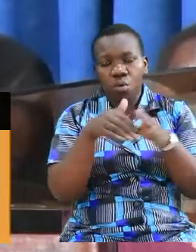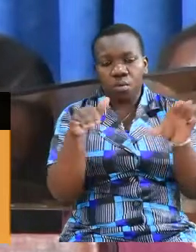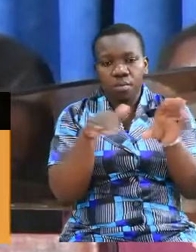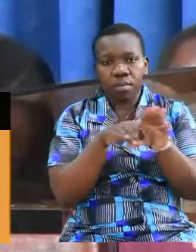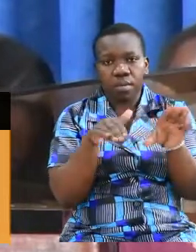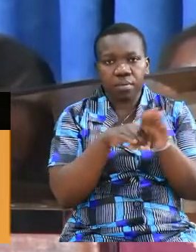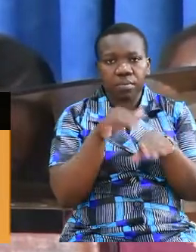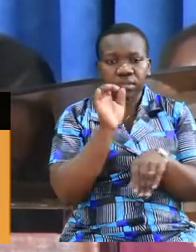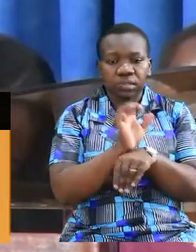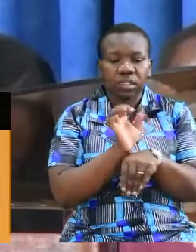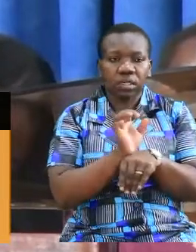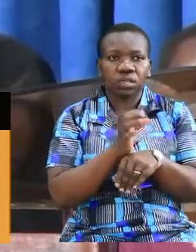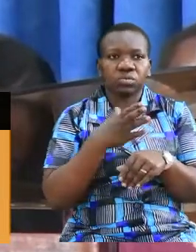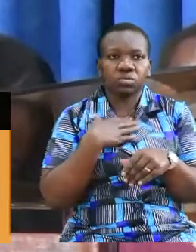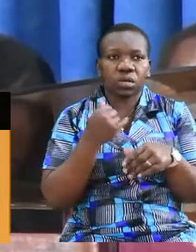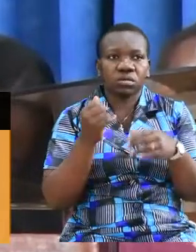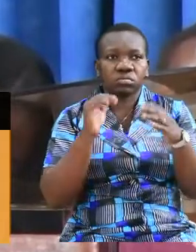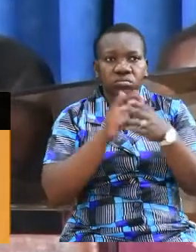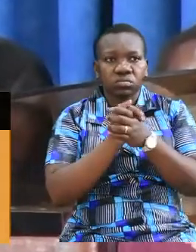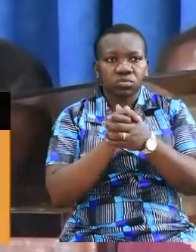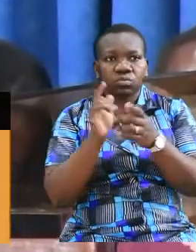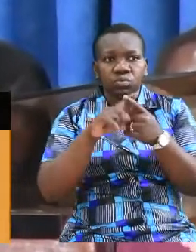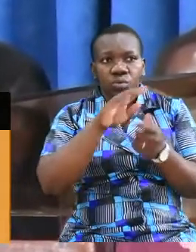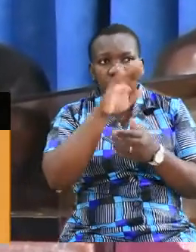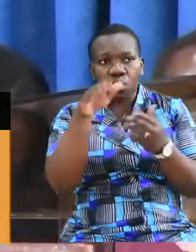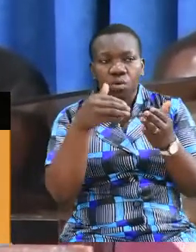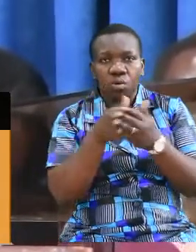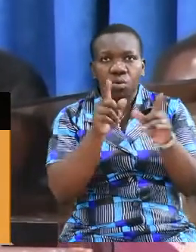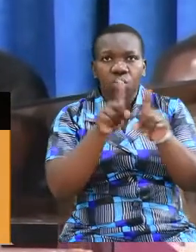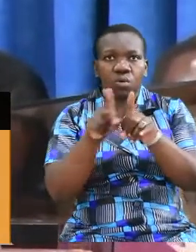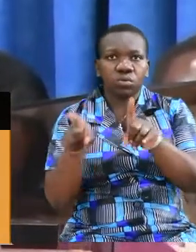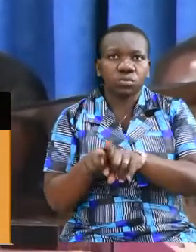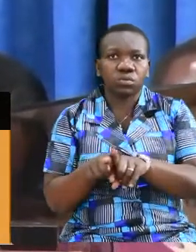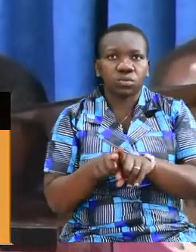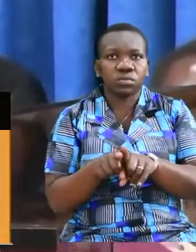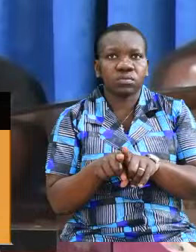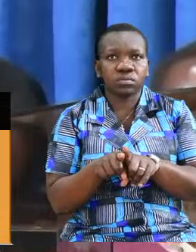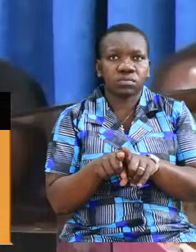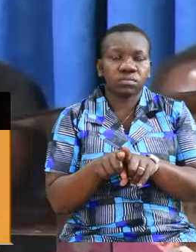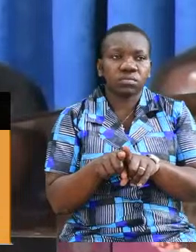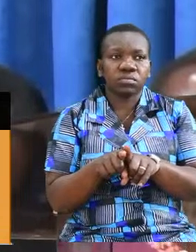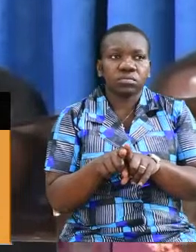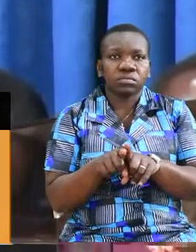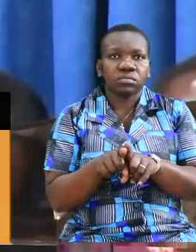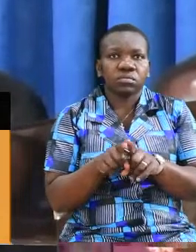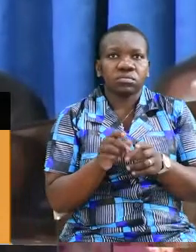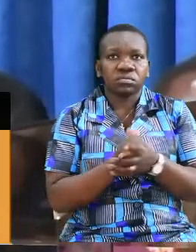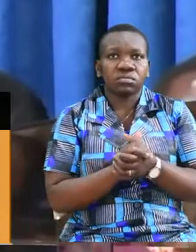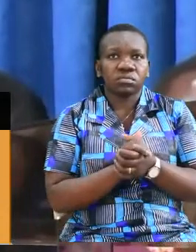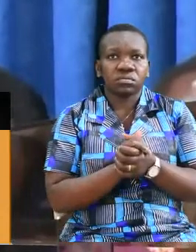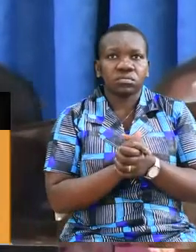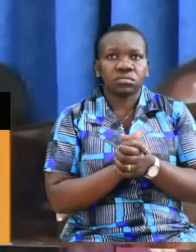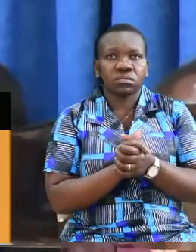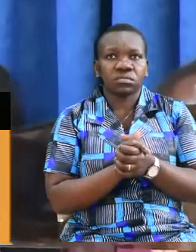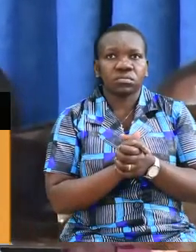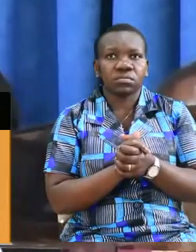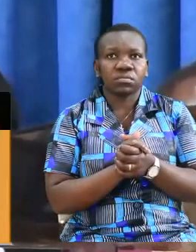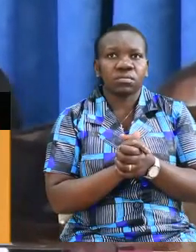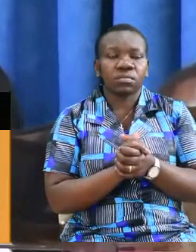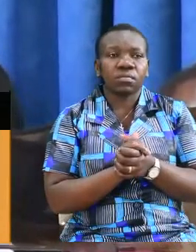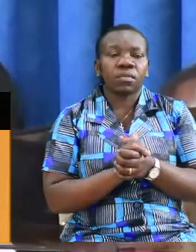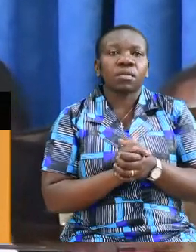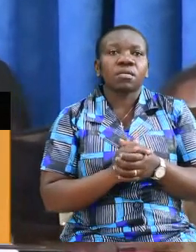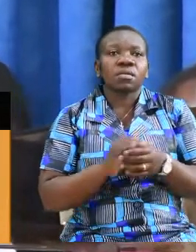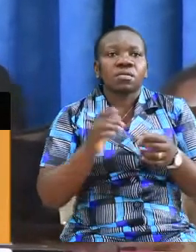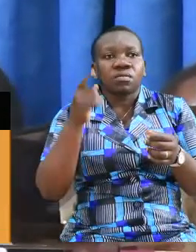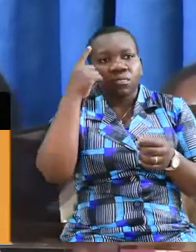the group is still growing, and we are also requesting you to join us. And coming Friday was set for